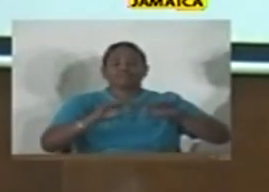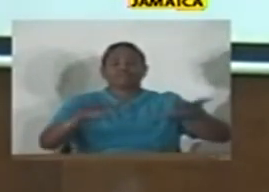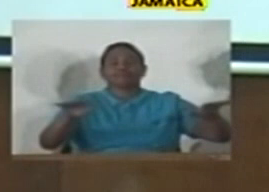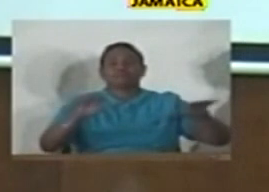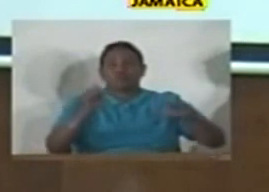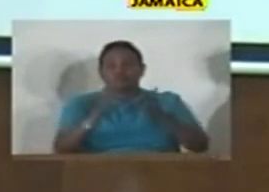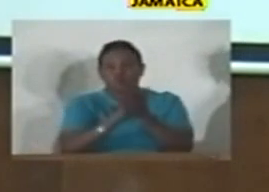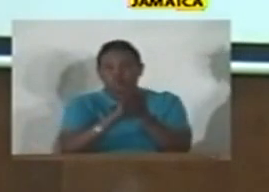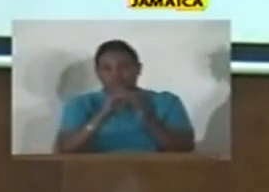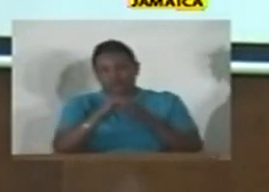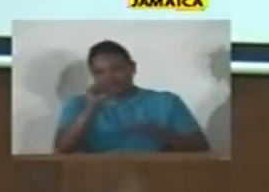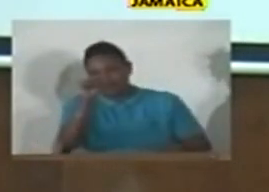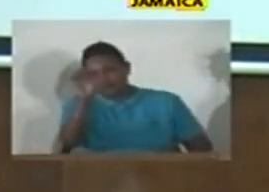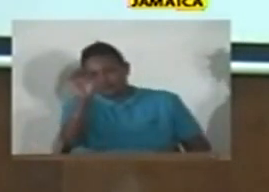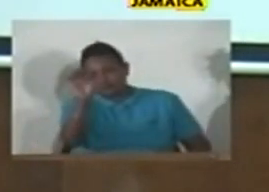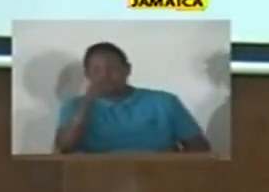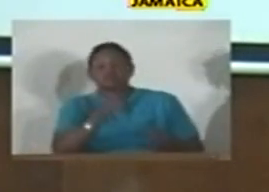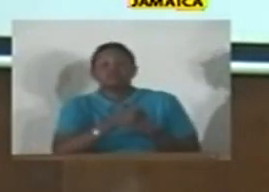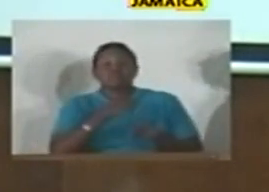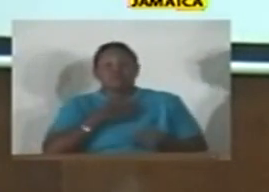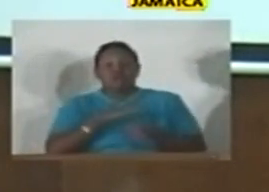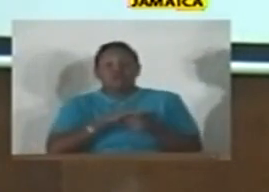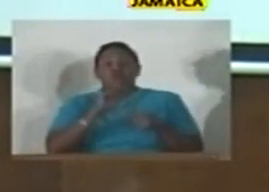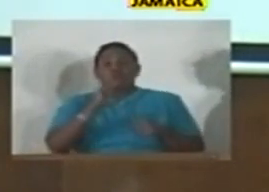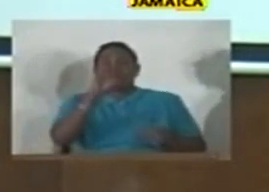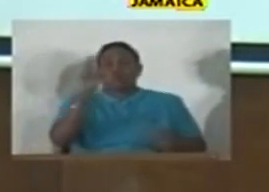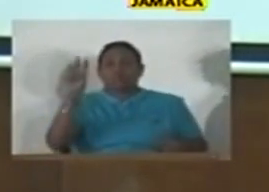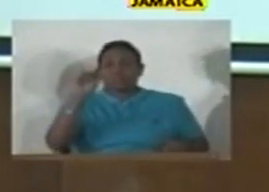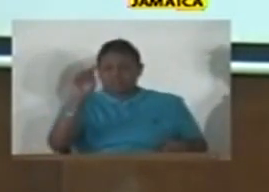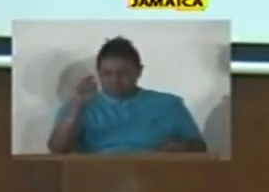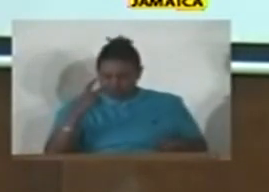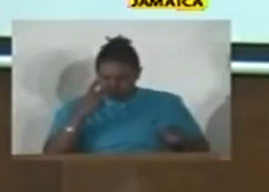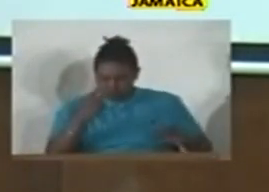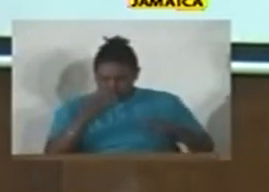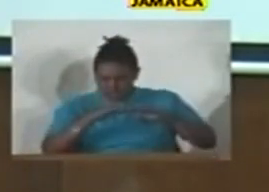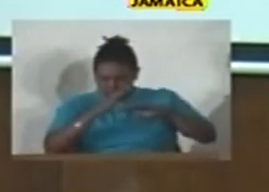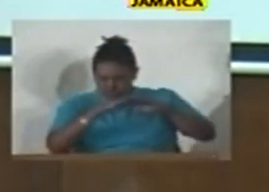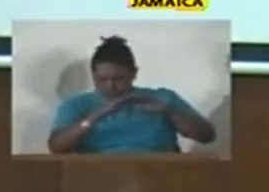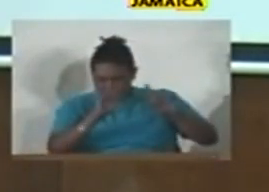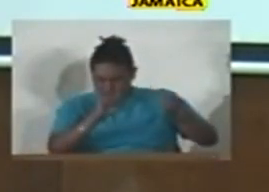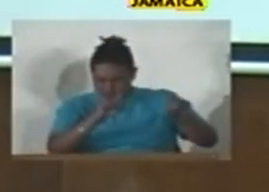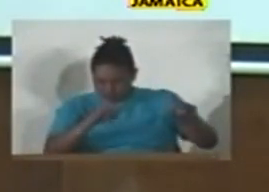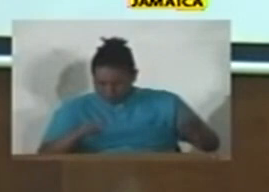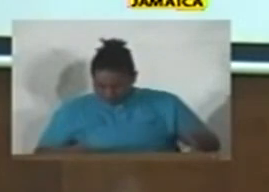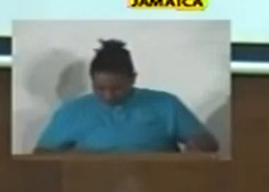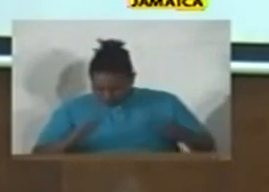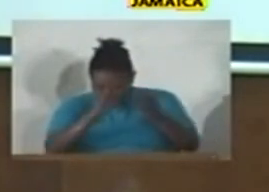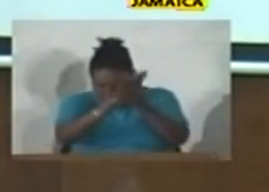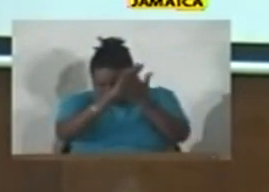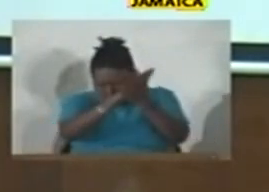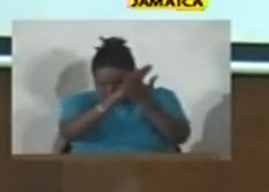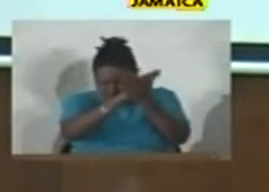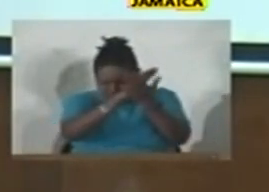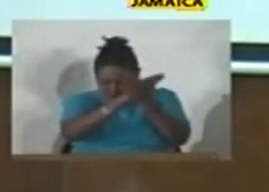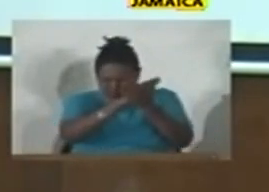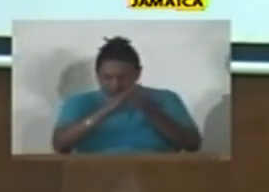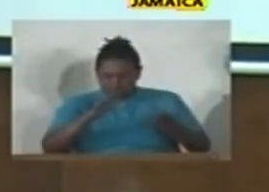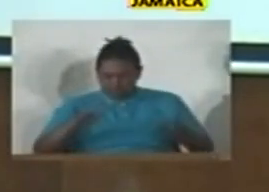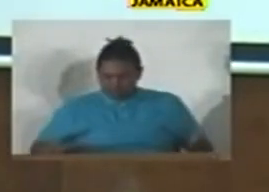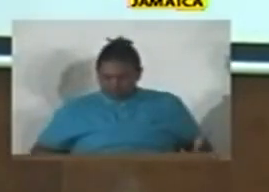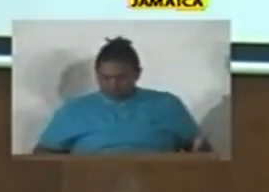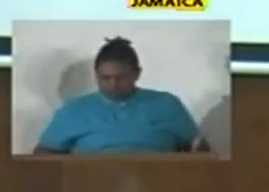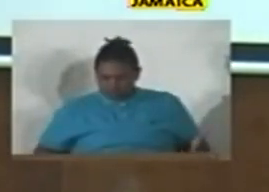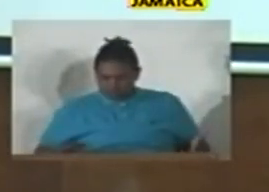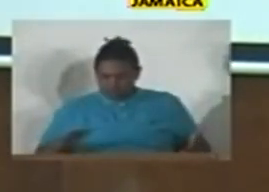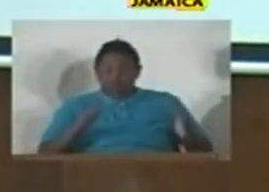The breakfast program in the constituency saw an increase in attendance at schools, and the grades